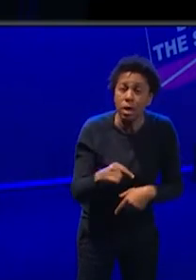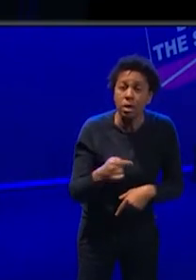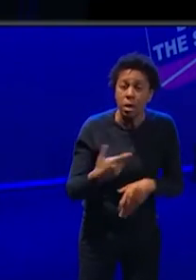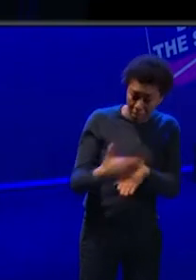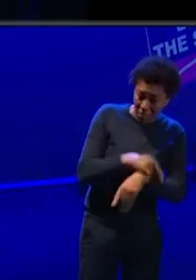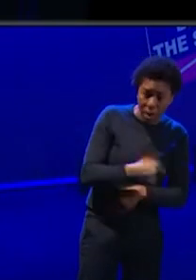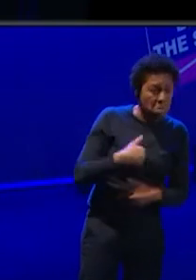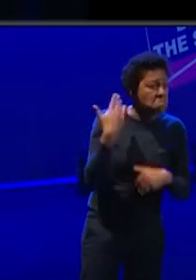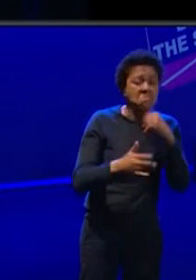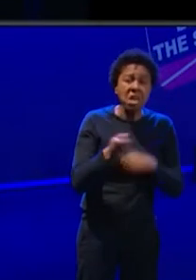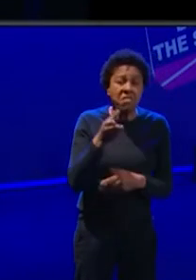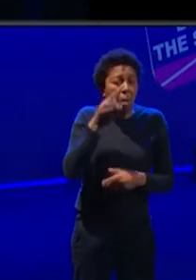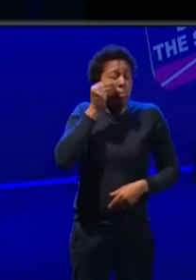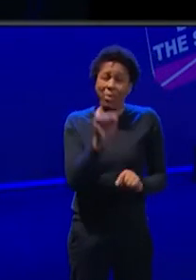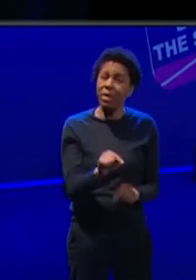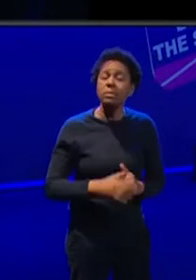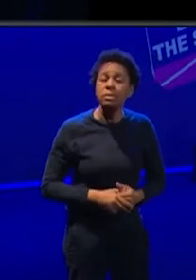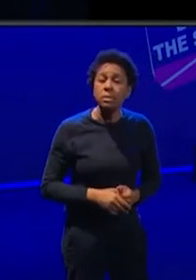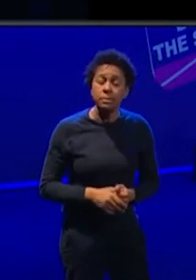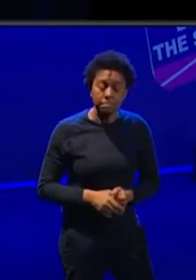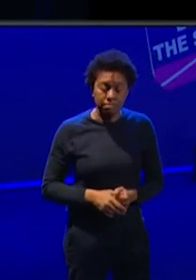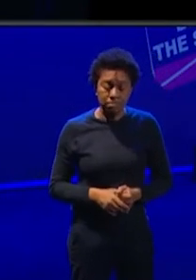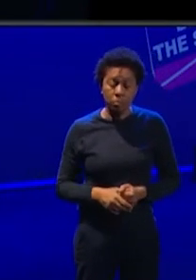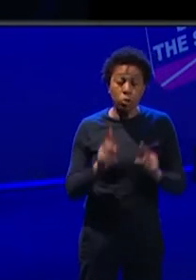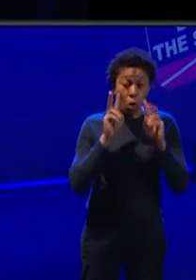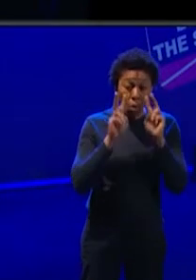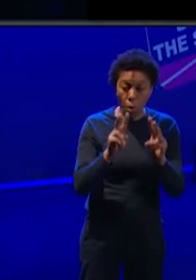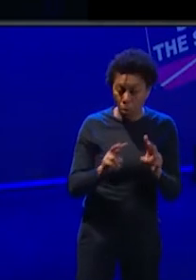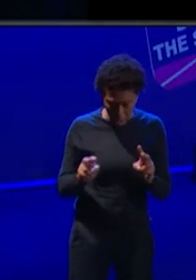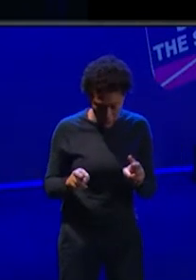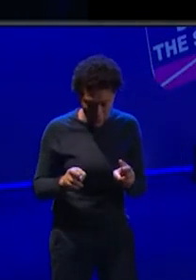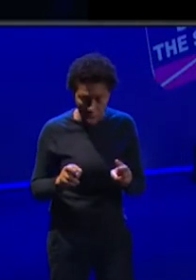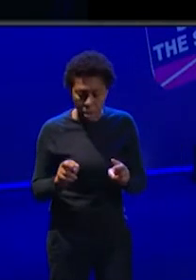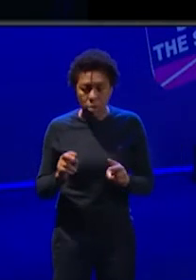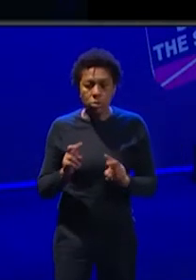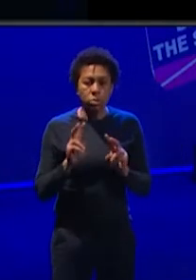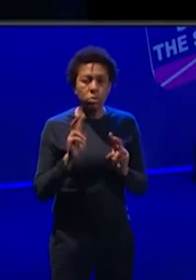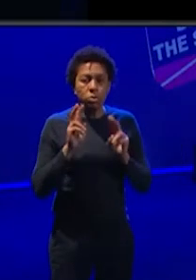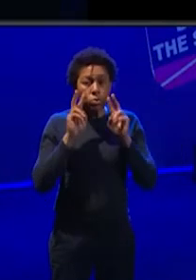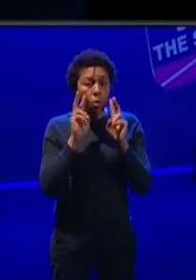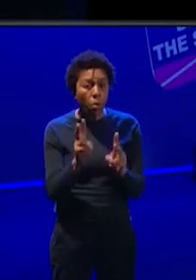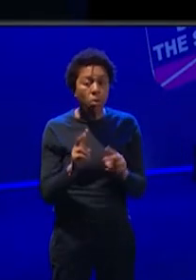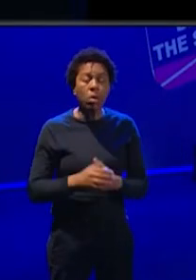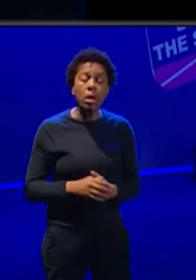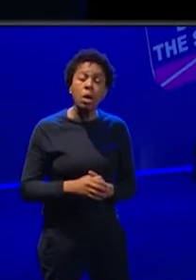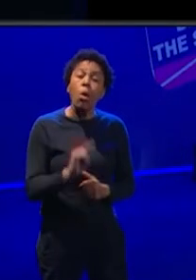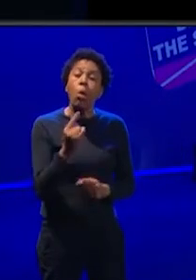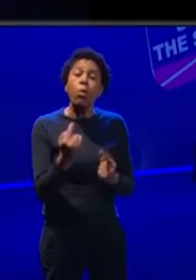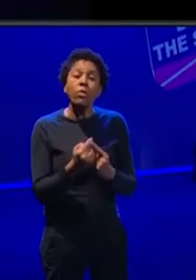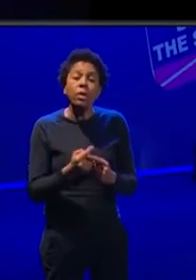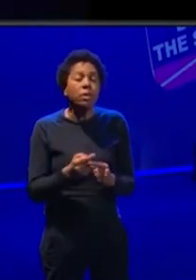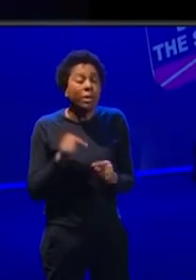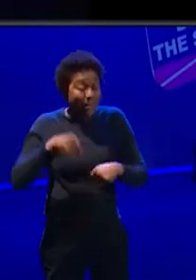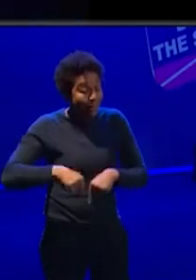child, and I'd never heard that was a thing. So look for all the gaps that you might be missing. And one thing in our industry is you're never going to stop